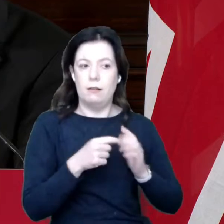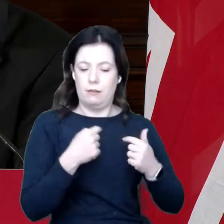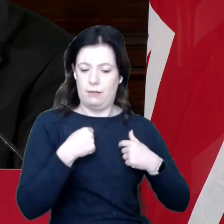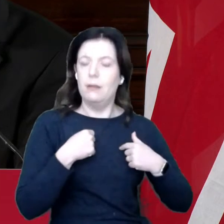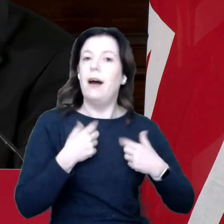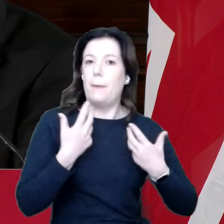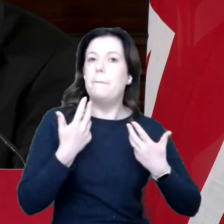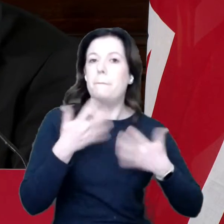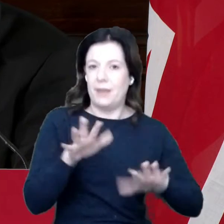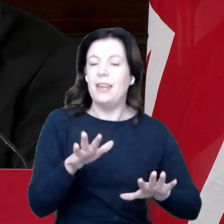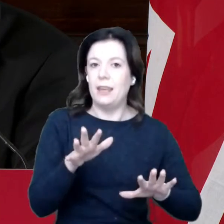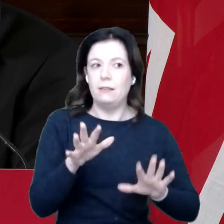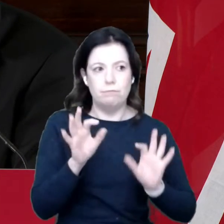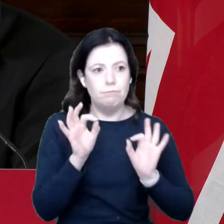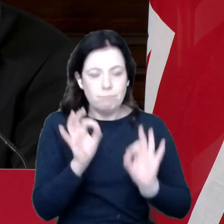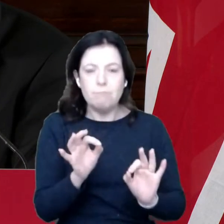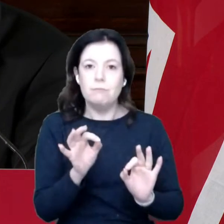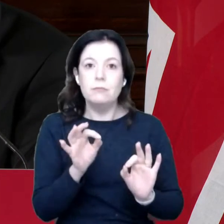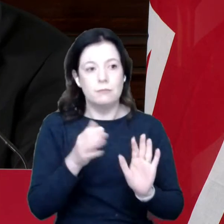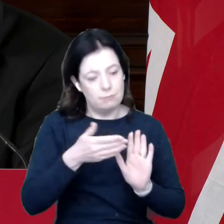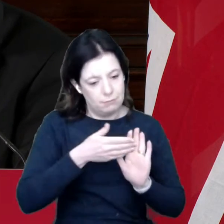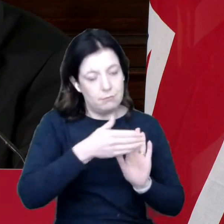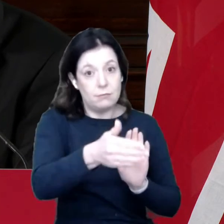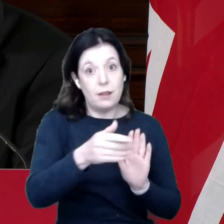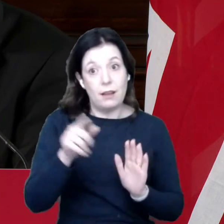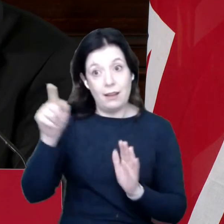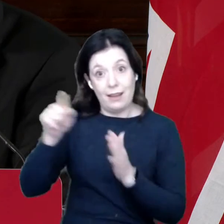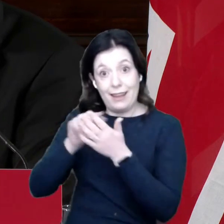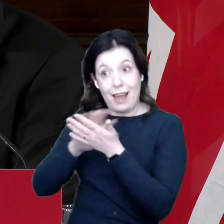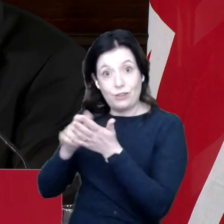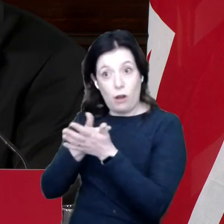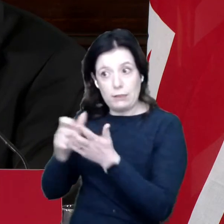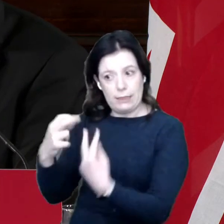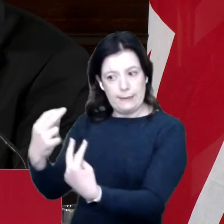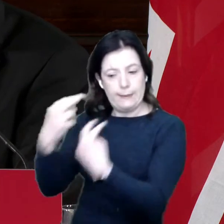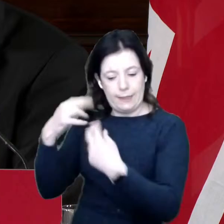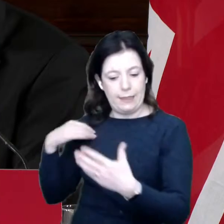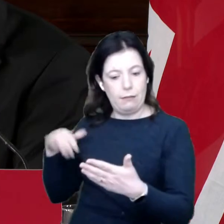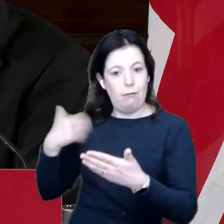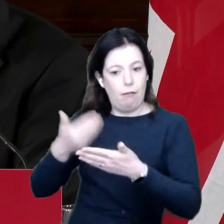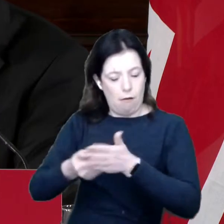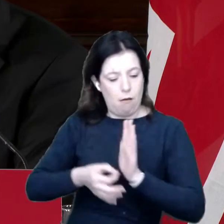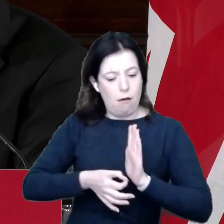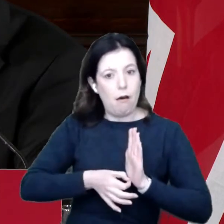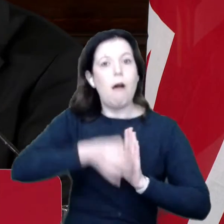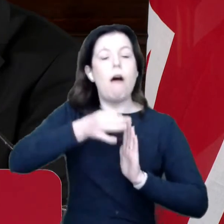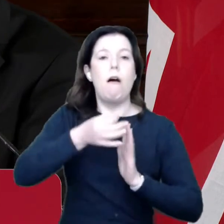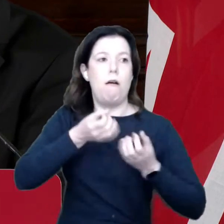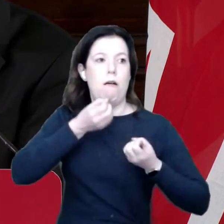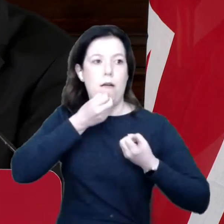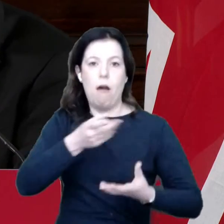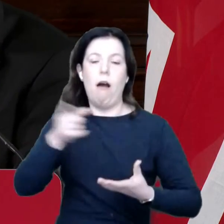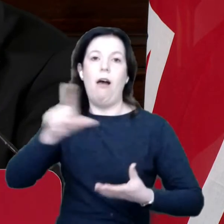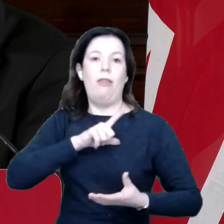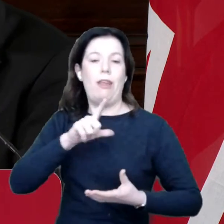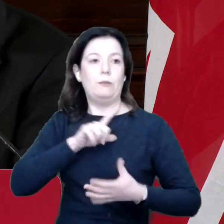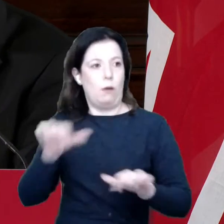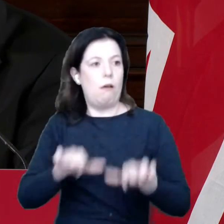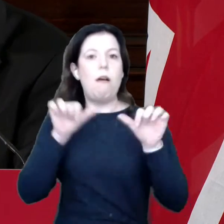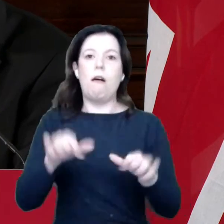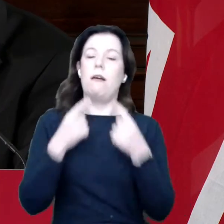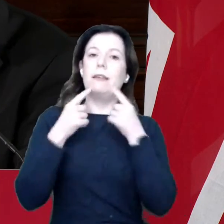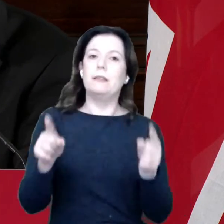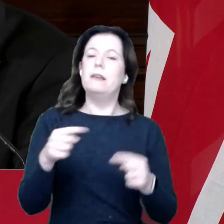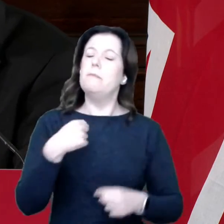and the Commission would not have signed off today if they didn't think it was fundamental and substantial. And so wherever there is